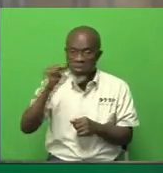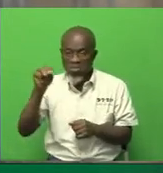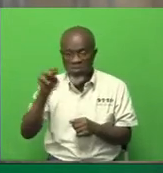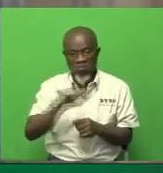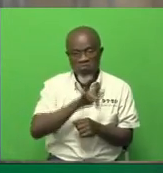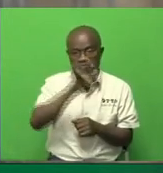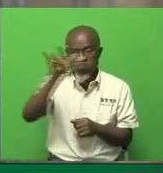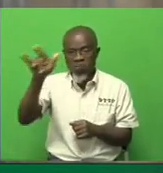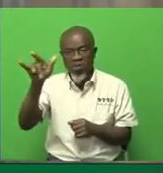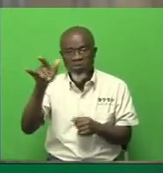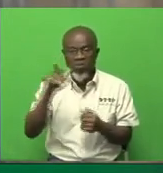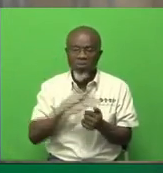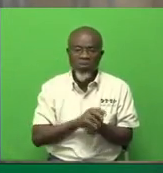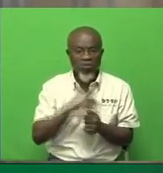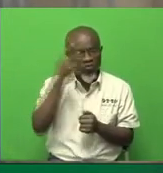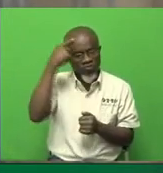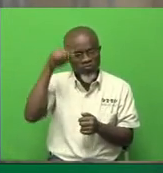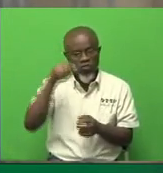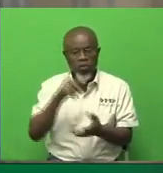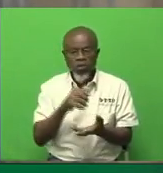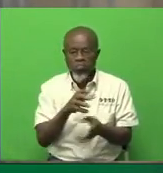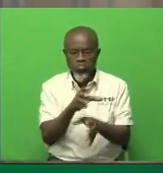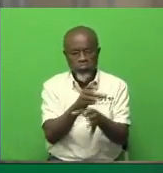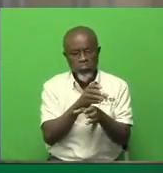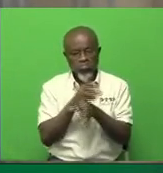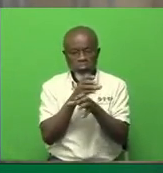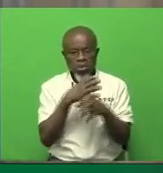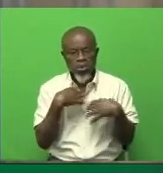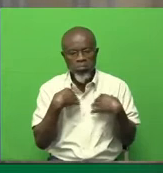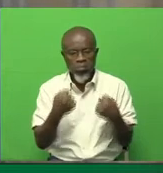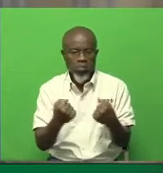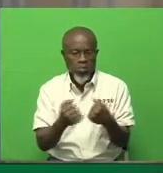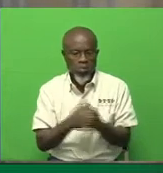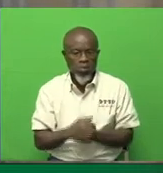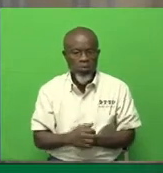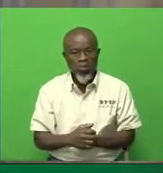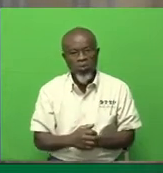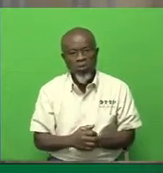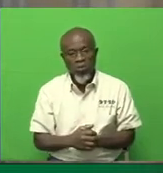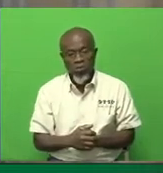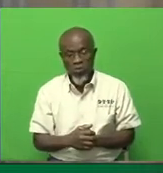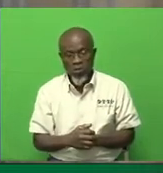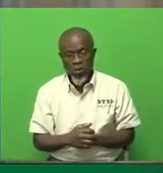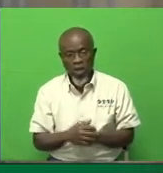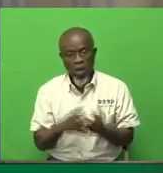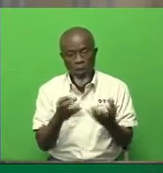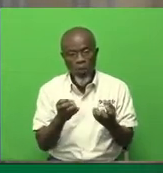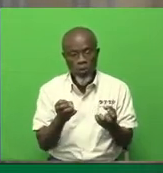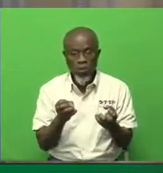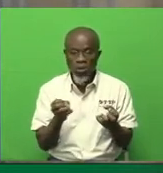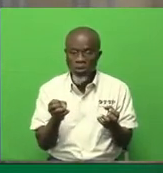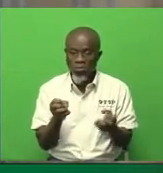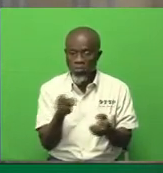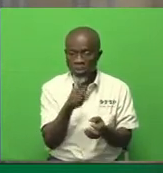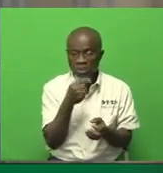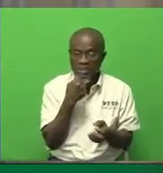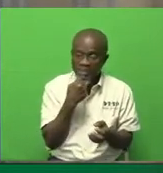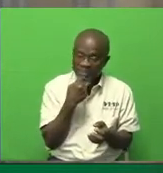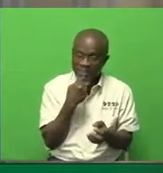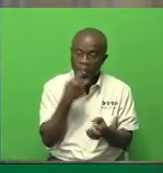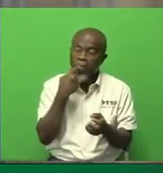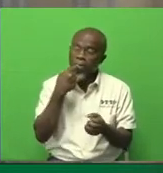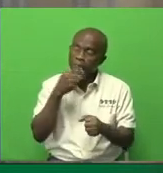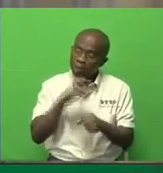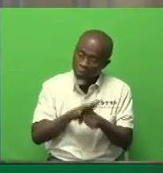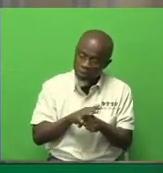or noon for healthcare I want to give an assurance today that this is a sector